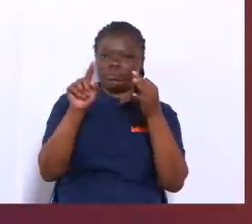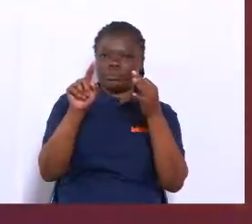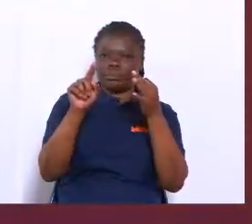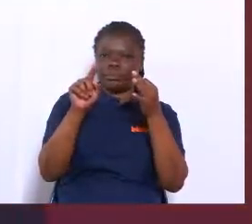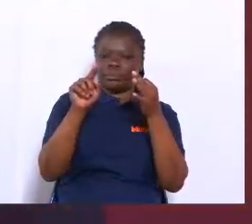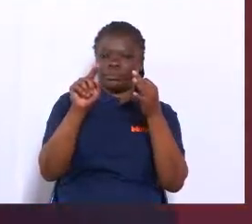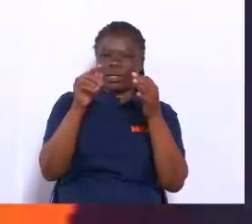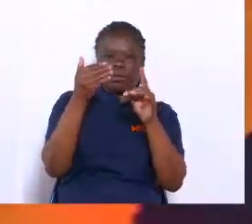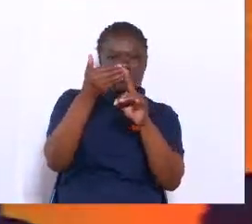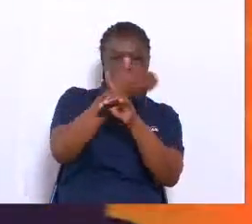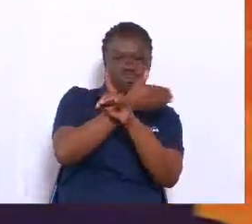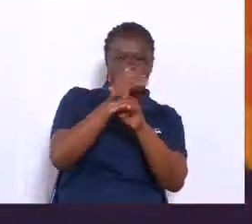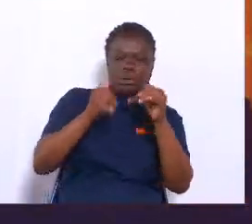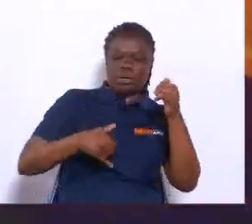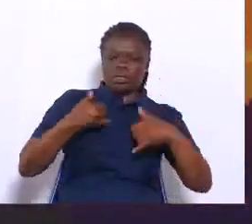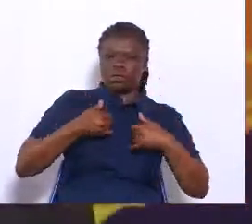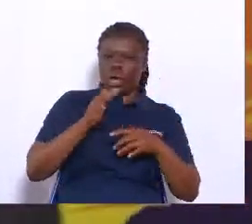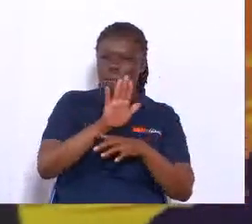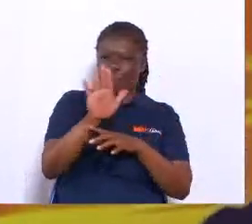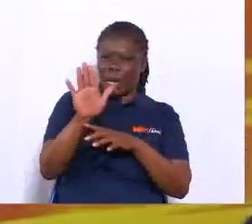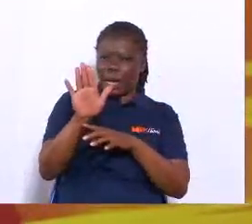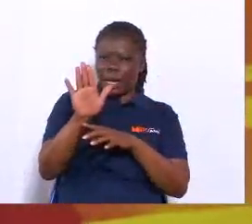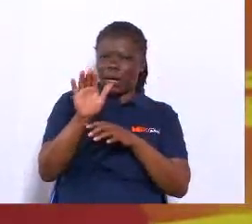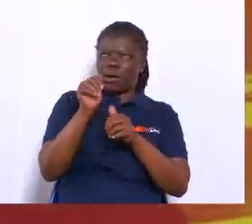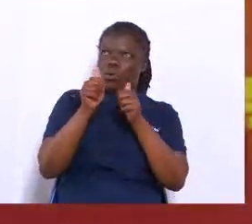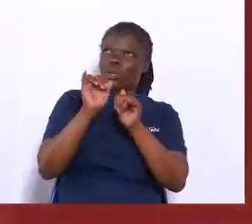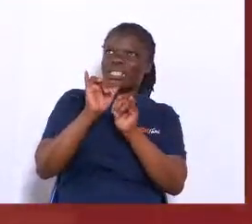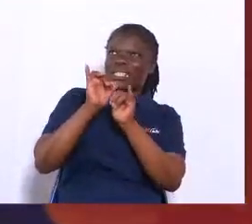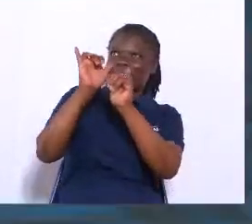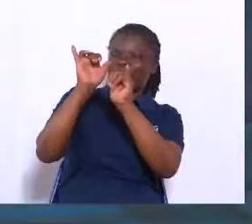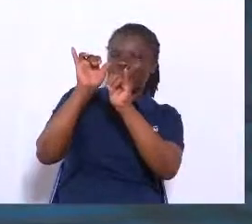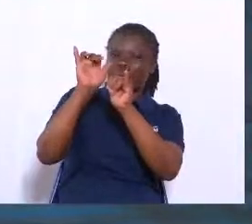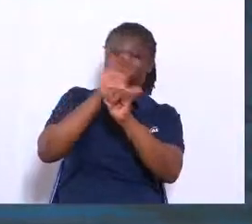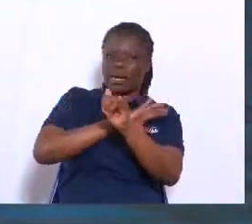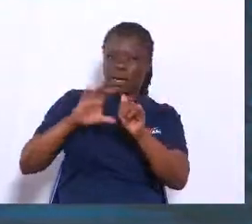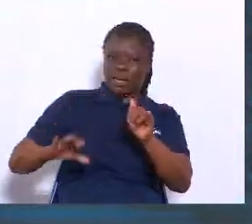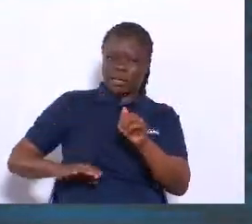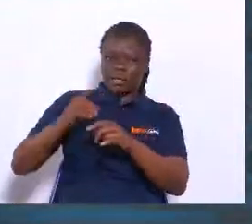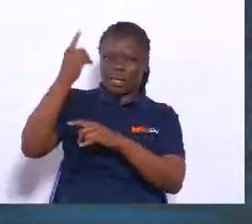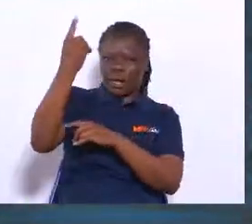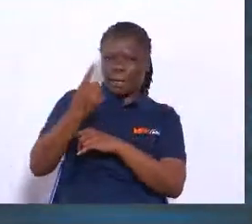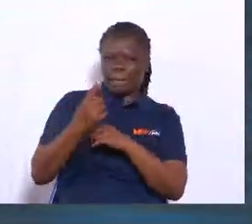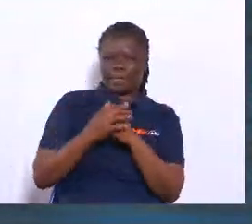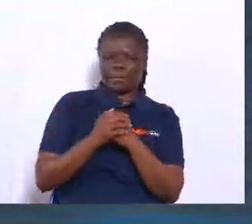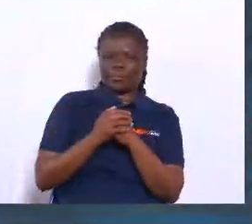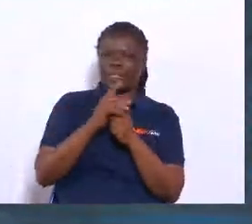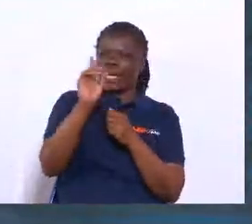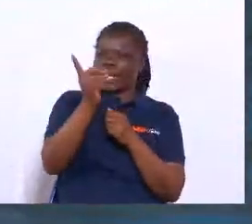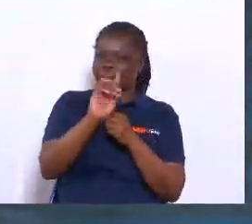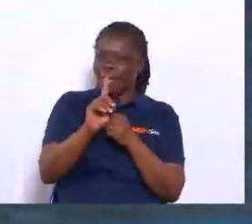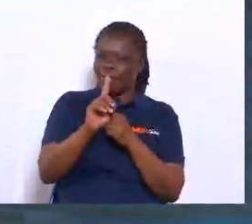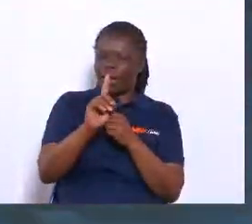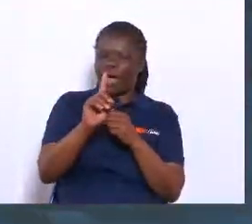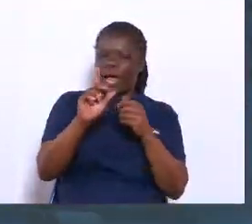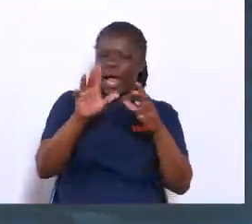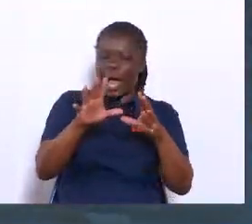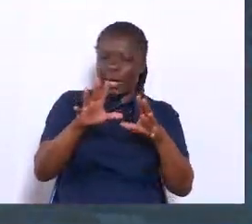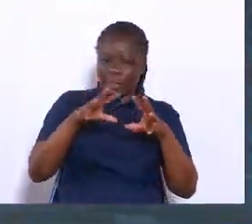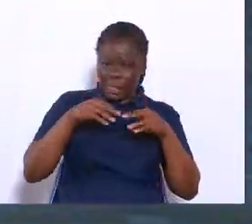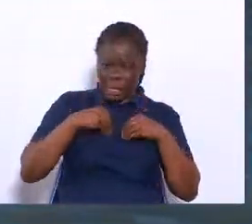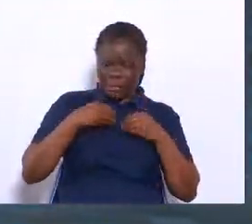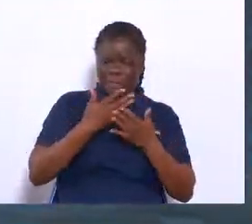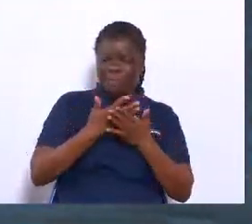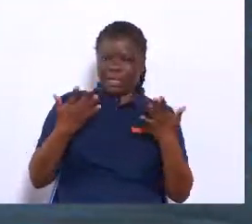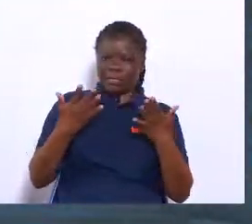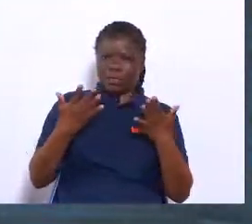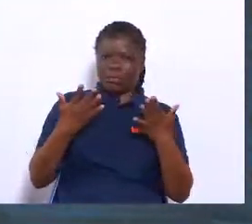joy and excitement at seeing Christ coming. Never allow the things of eternity to be